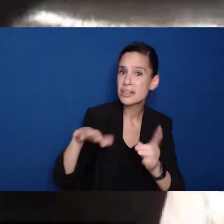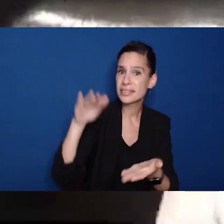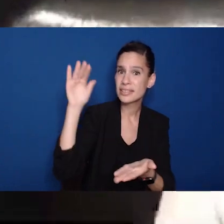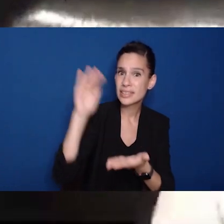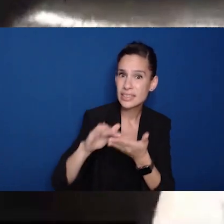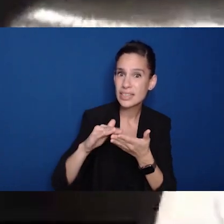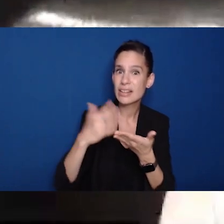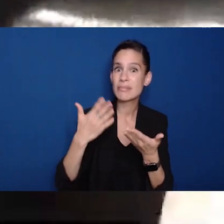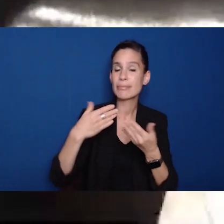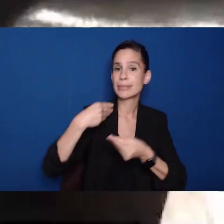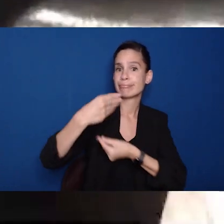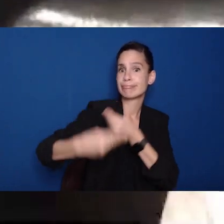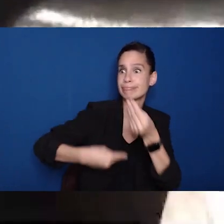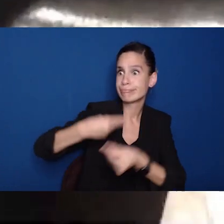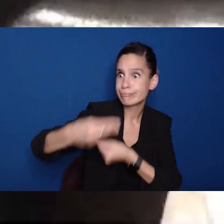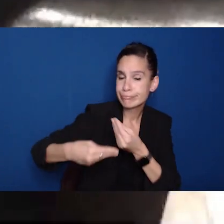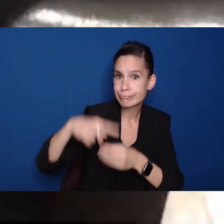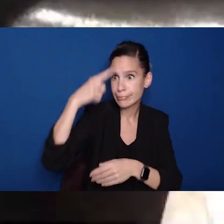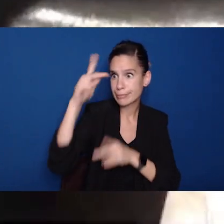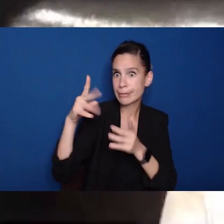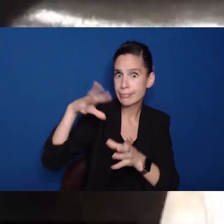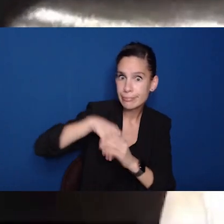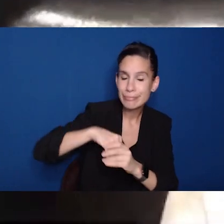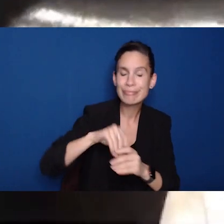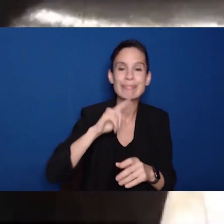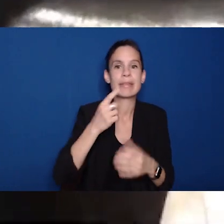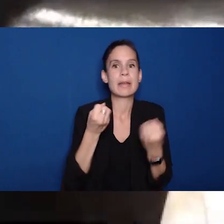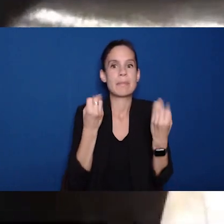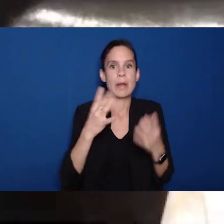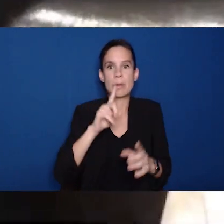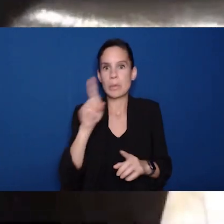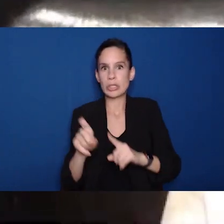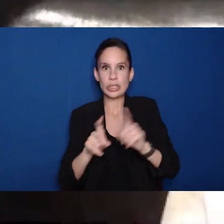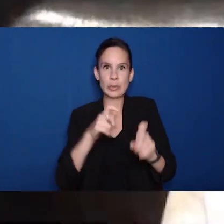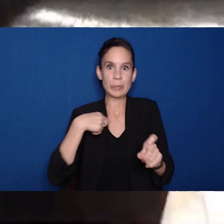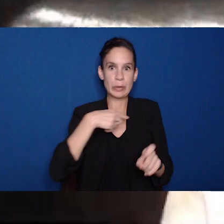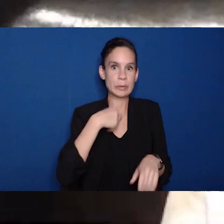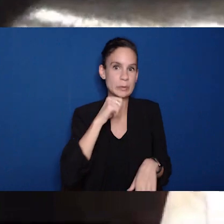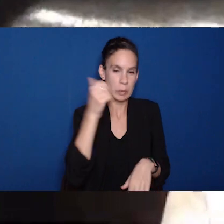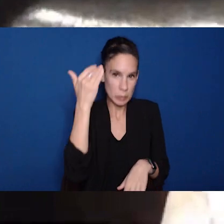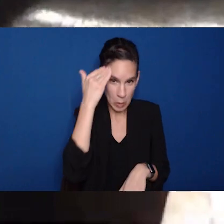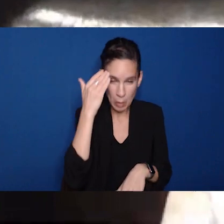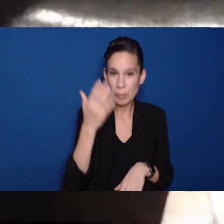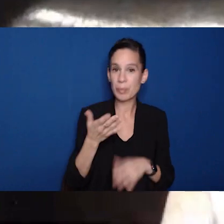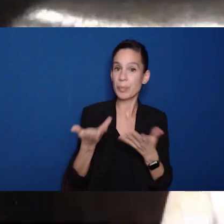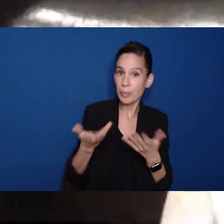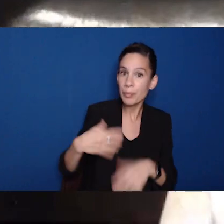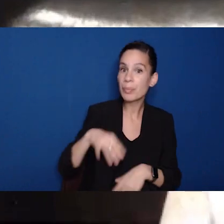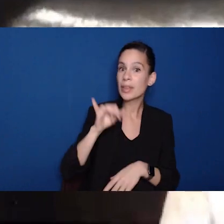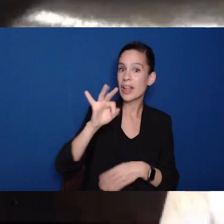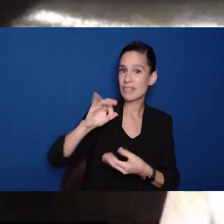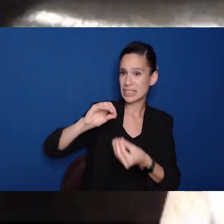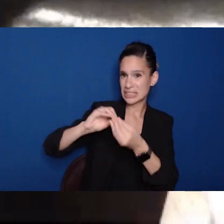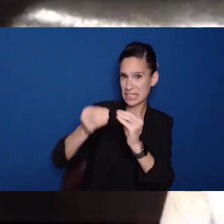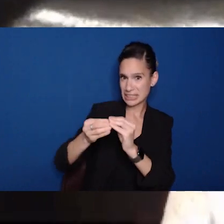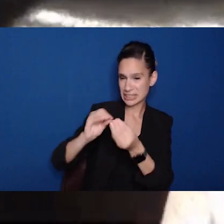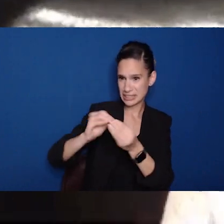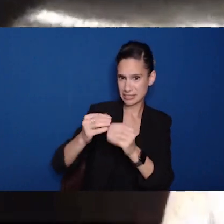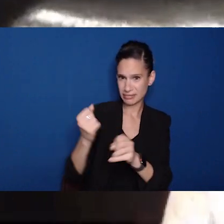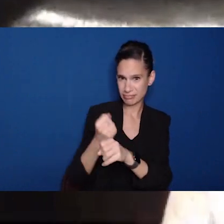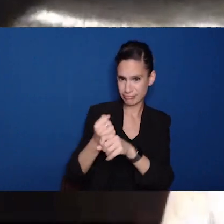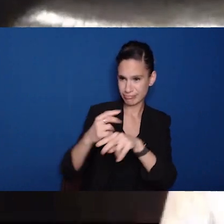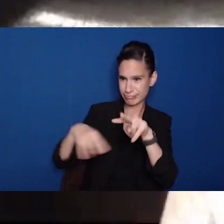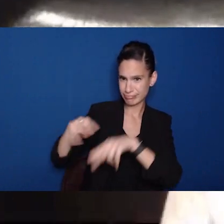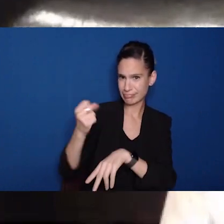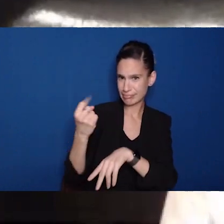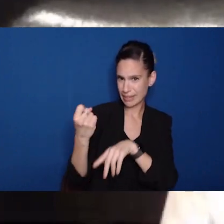Maybe our genetics do play a role. Who knows? Because the question then is, if those stats are representative of truth, then surely it hasn't hit